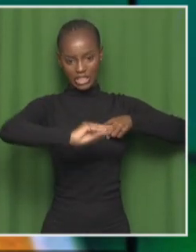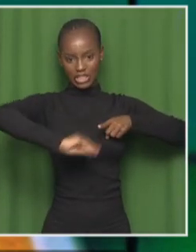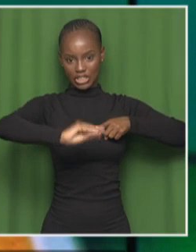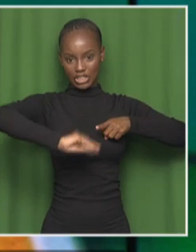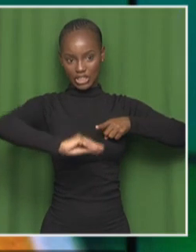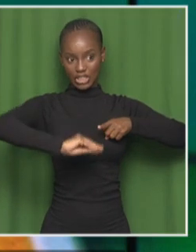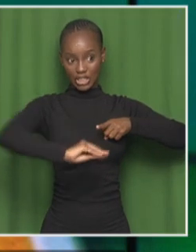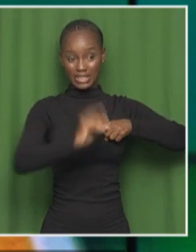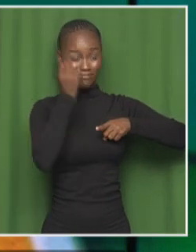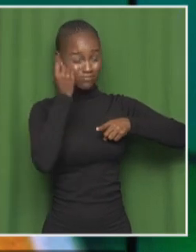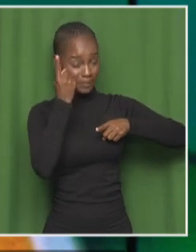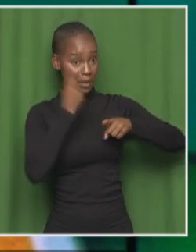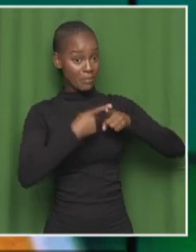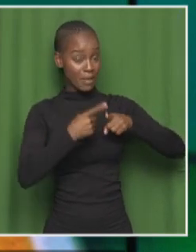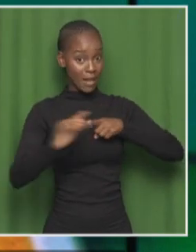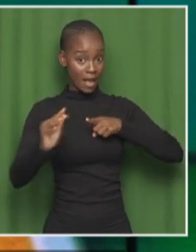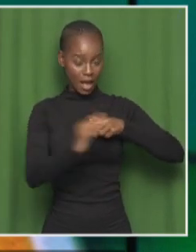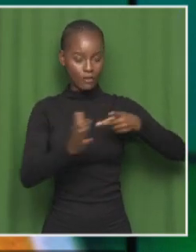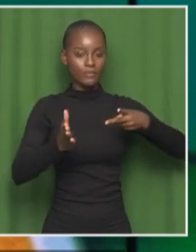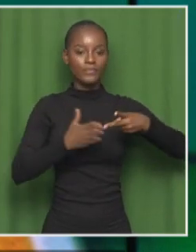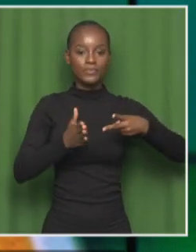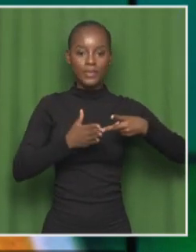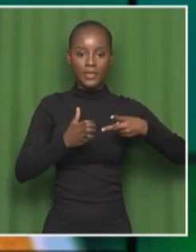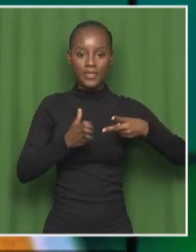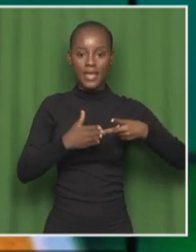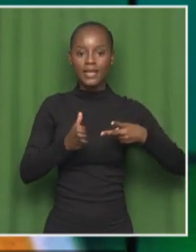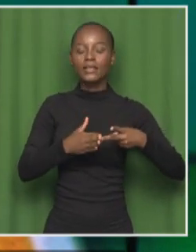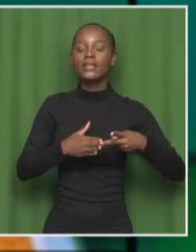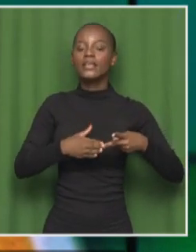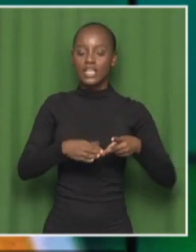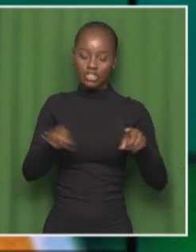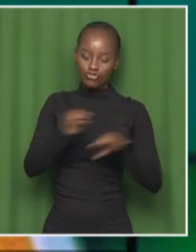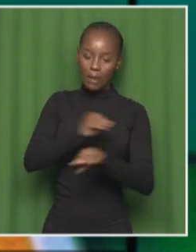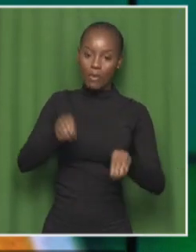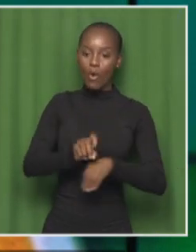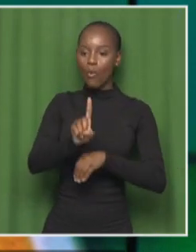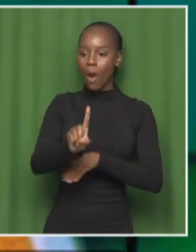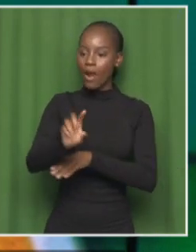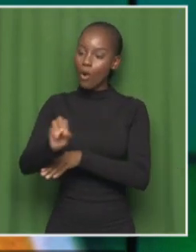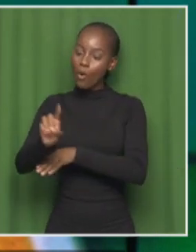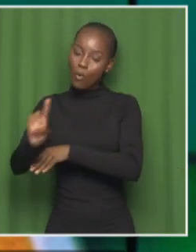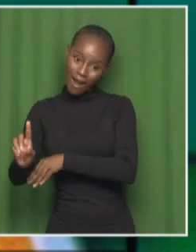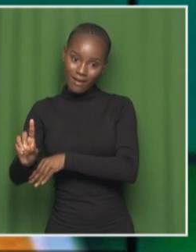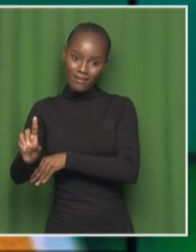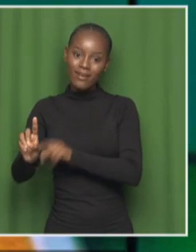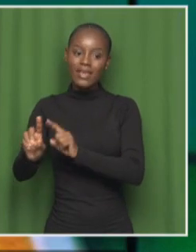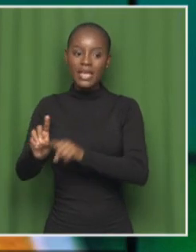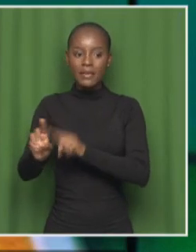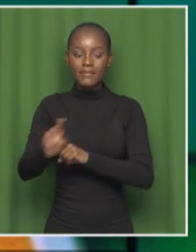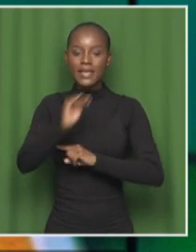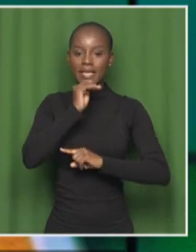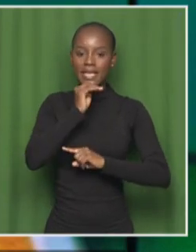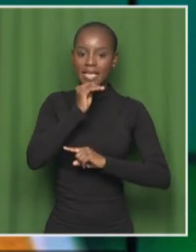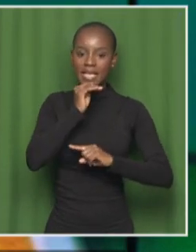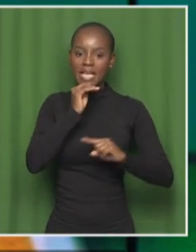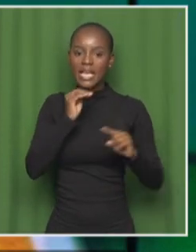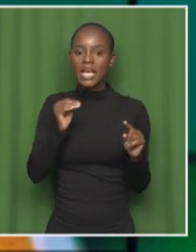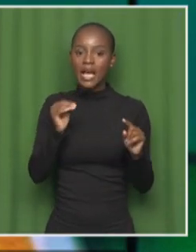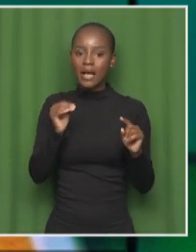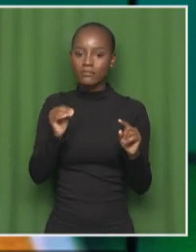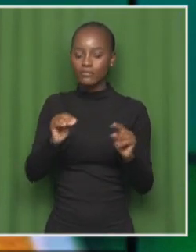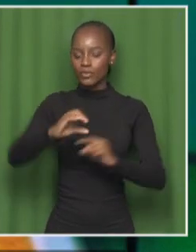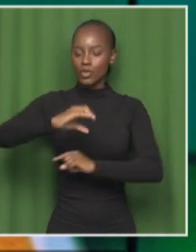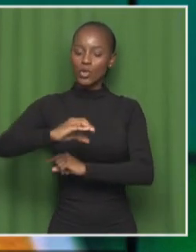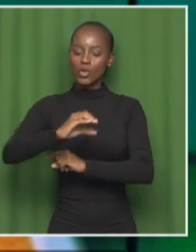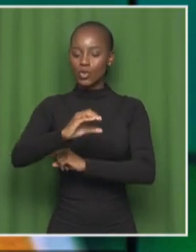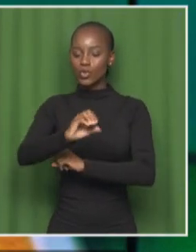the Scrabble 101 beginners, stuff, like how to maximize your scores, how to open your mind